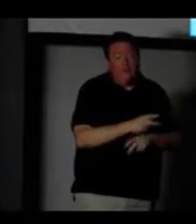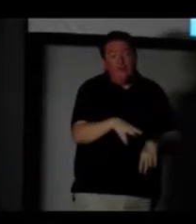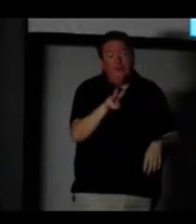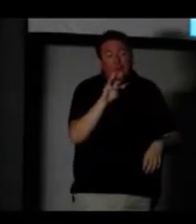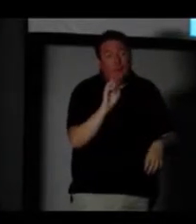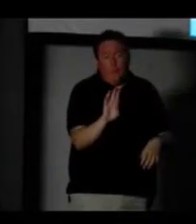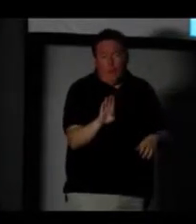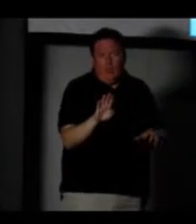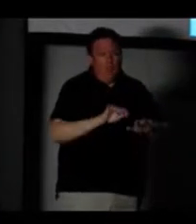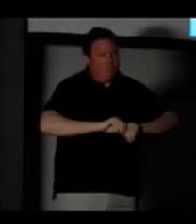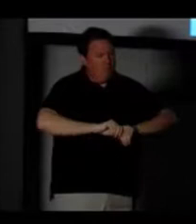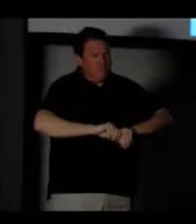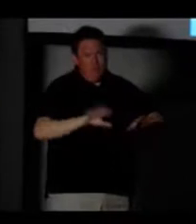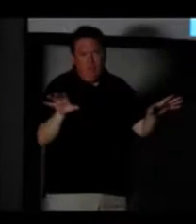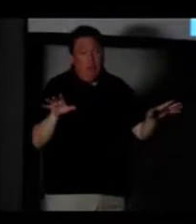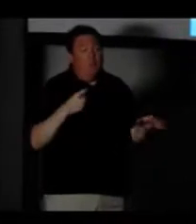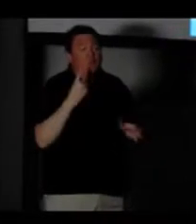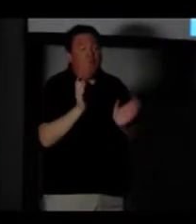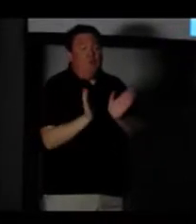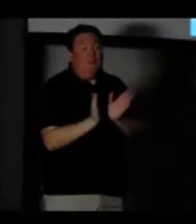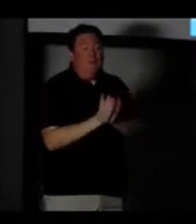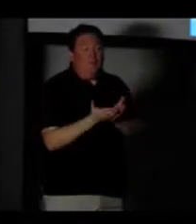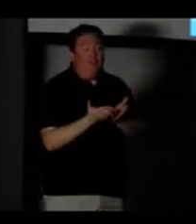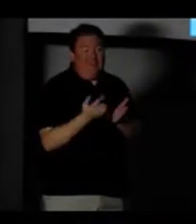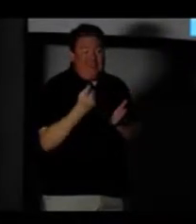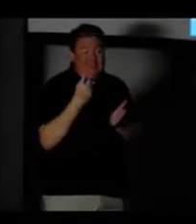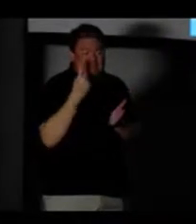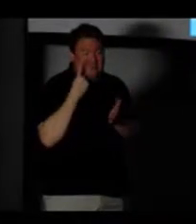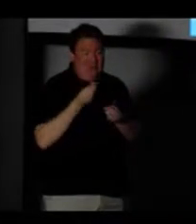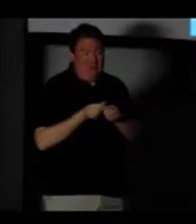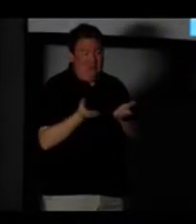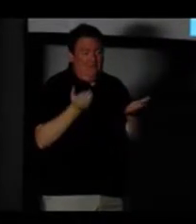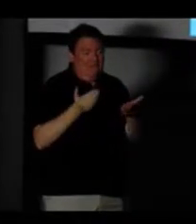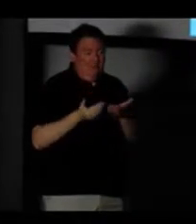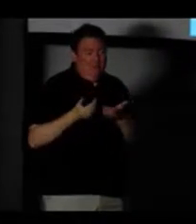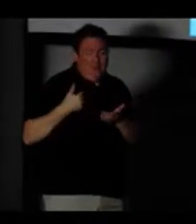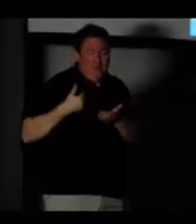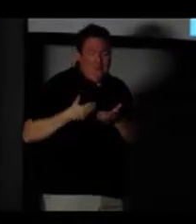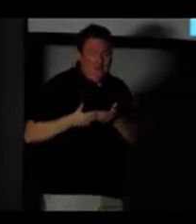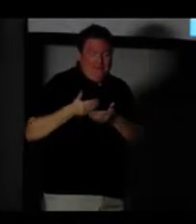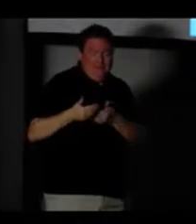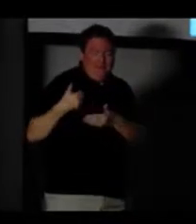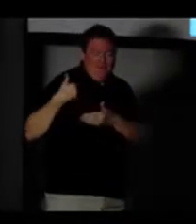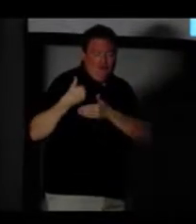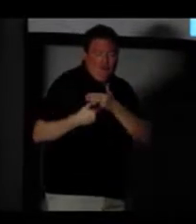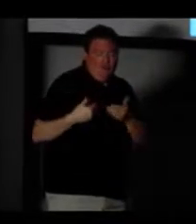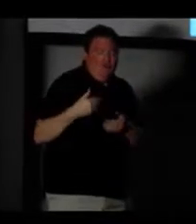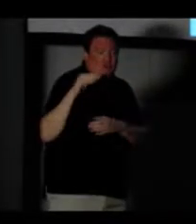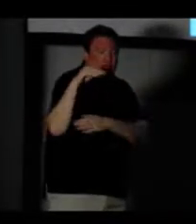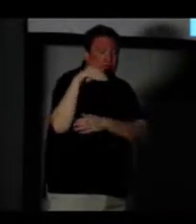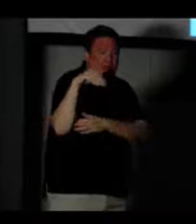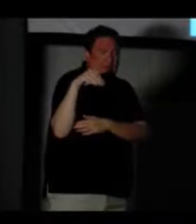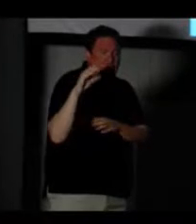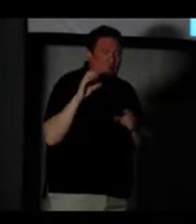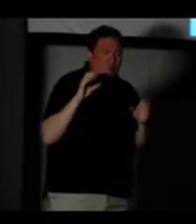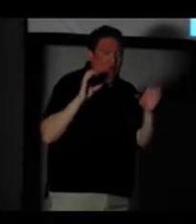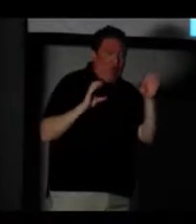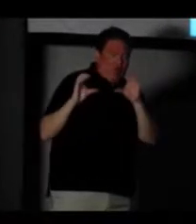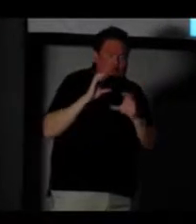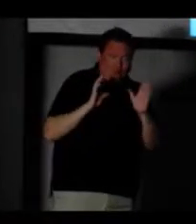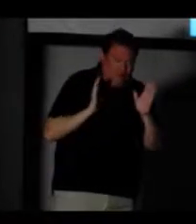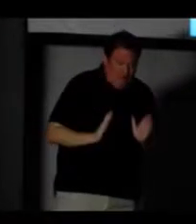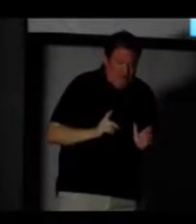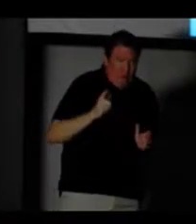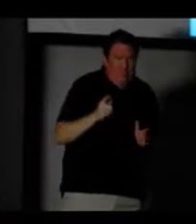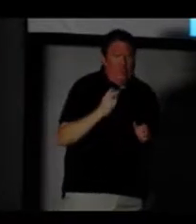on. There's a new book that's come out meant for the next generation, if you like, of dinosaur hunters. It makes extremely heavy use